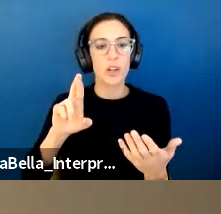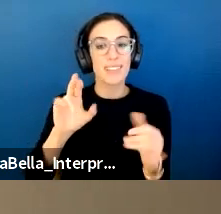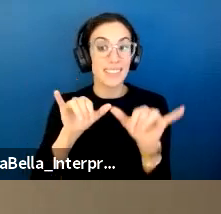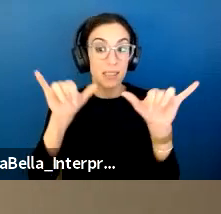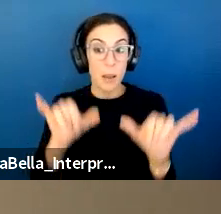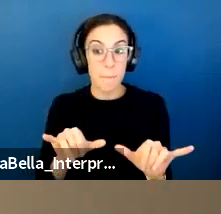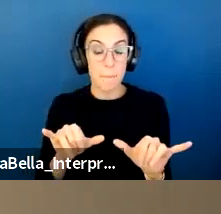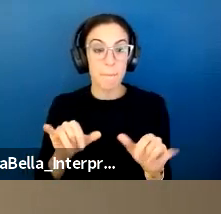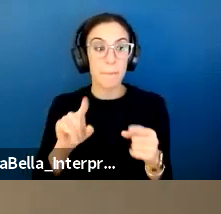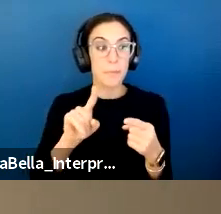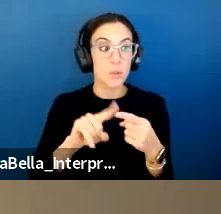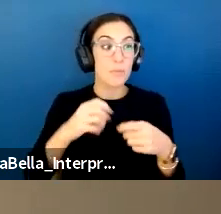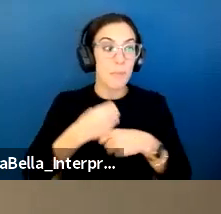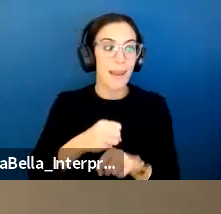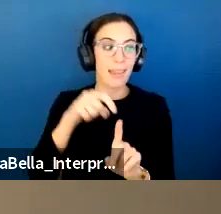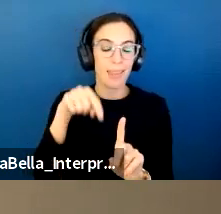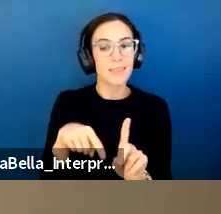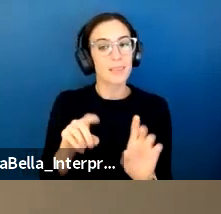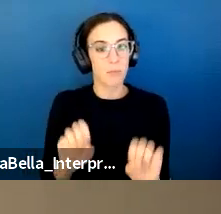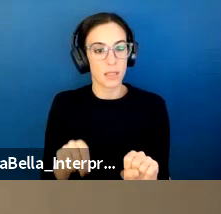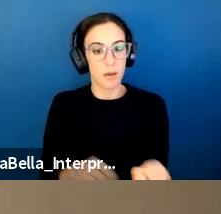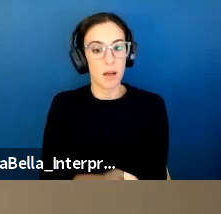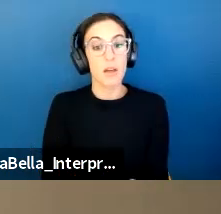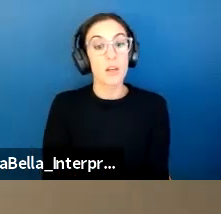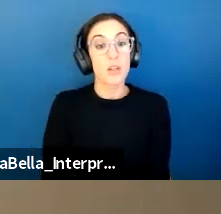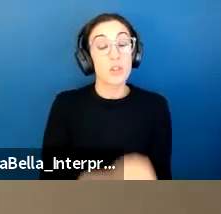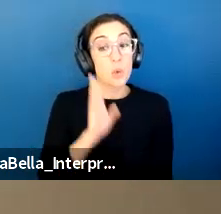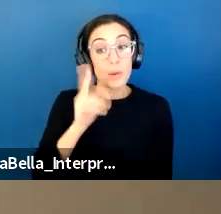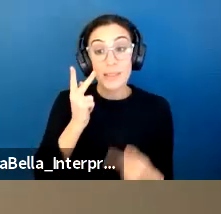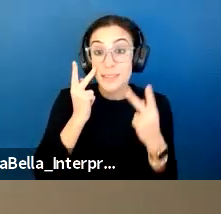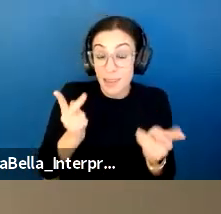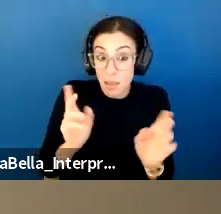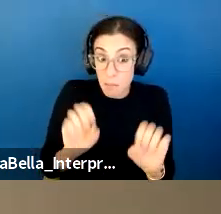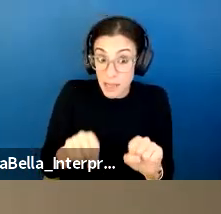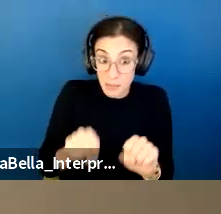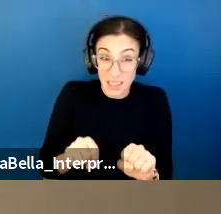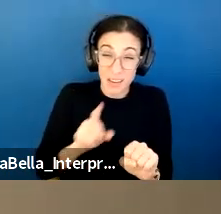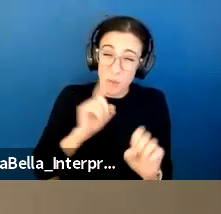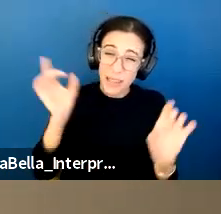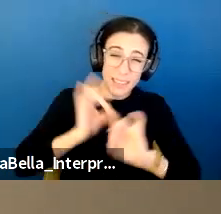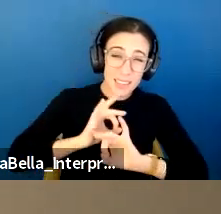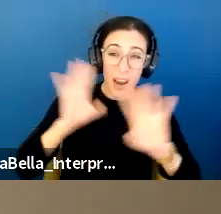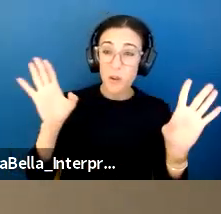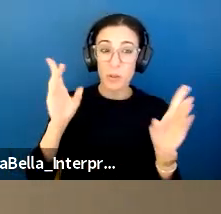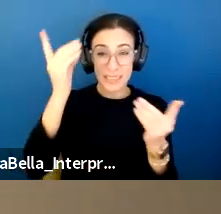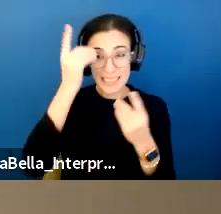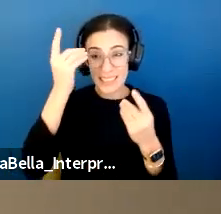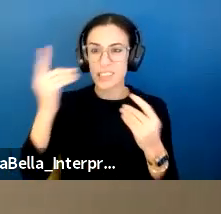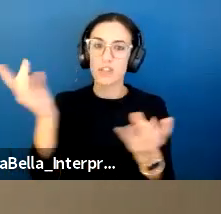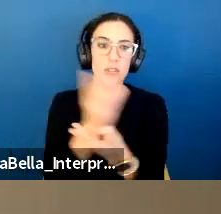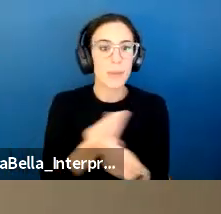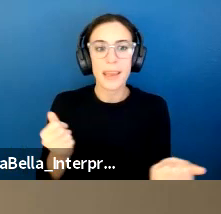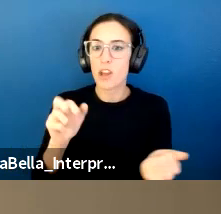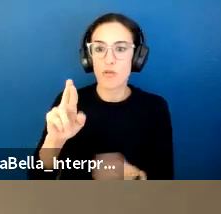system to make this possible. So we're going to see the possibility of eradicating really terrible diseases, and that is really